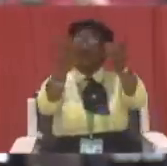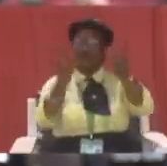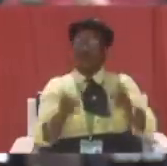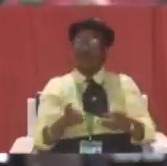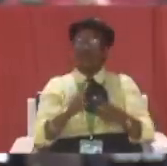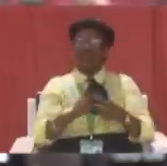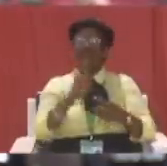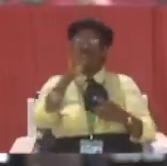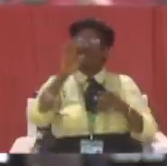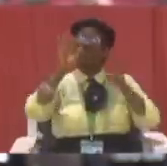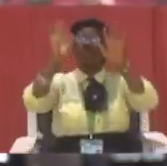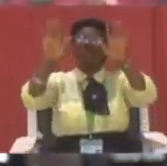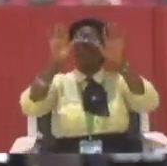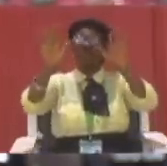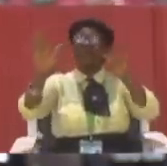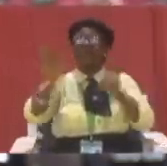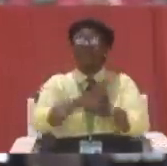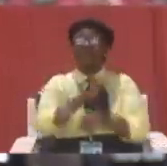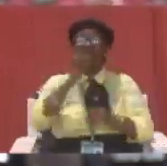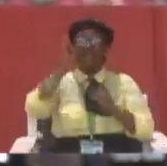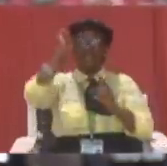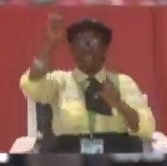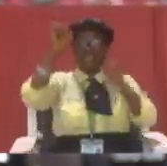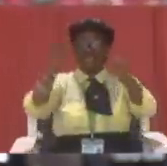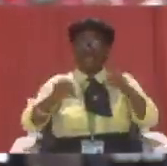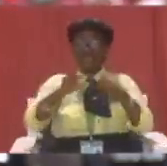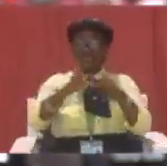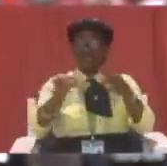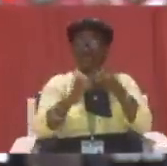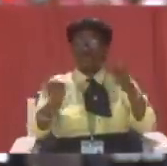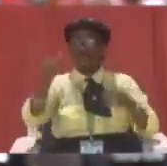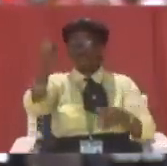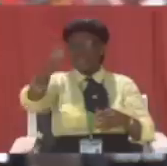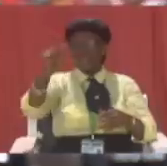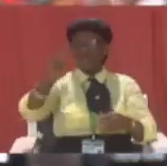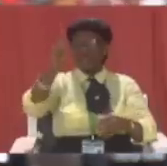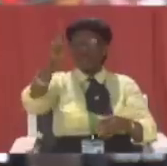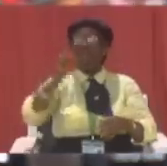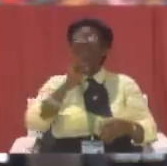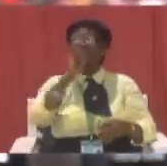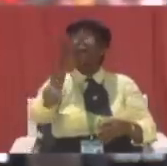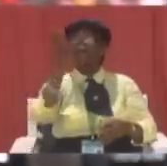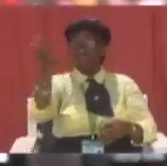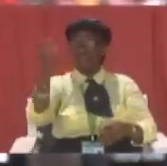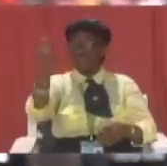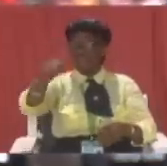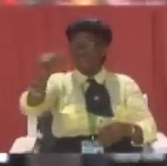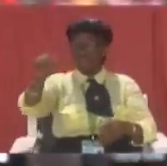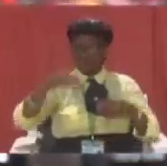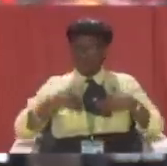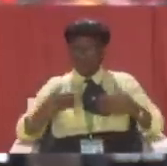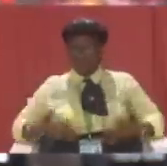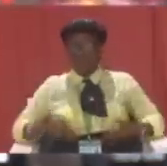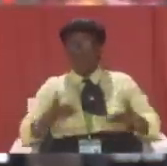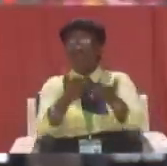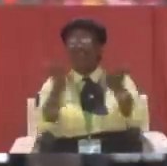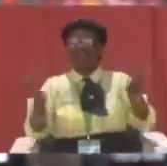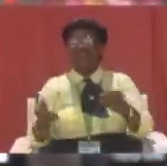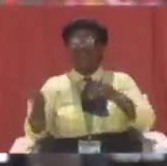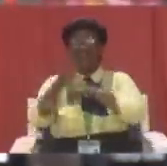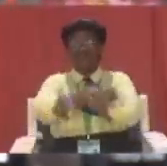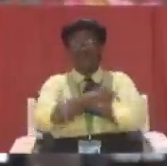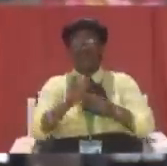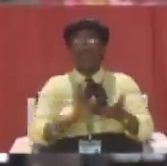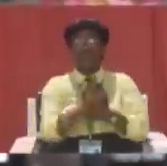can choose anyone. Is anybody here today believing that before the end of this